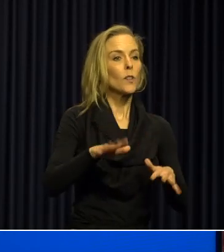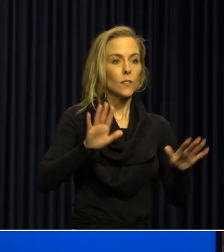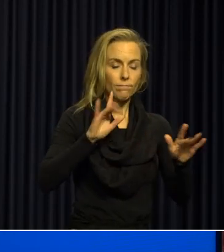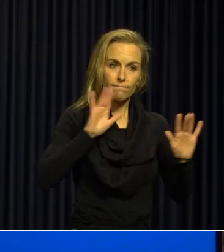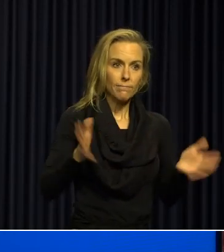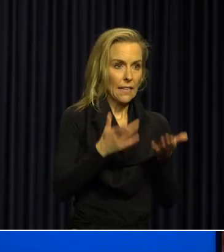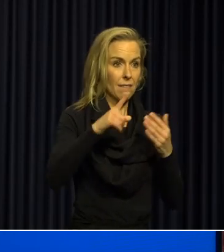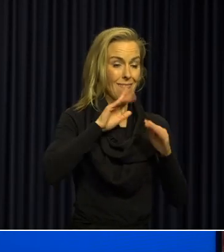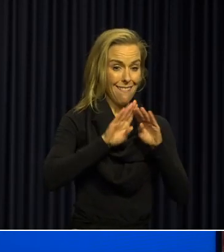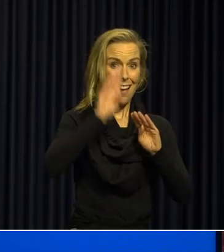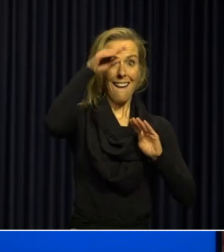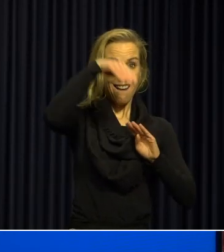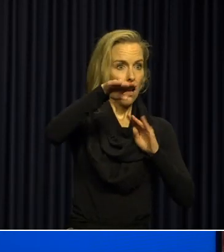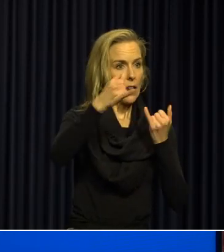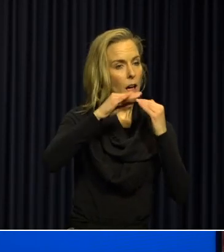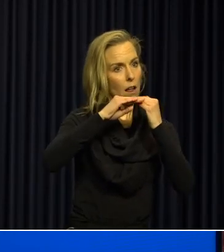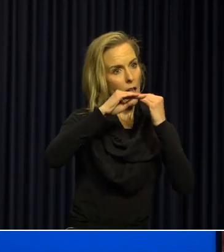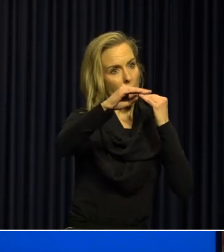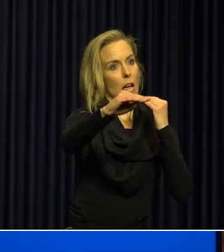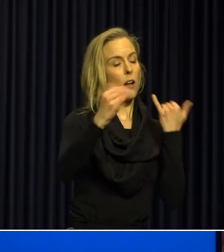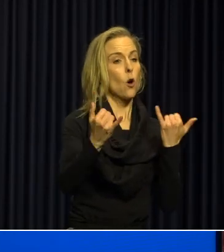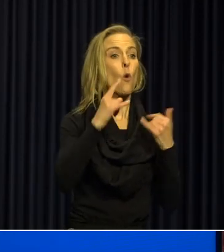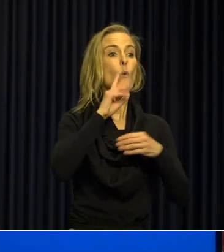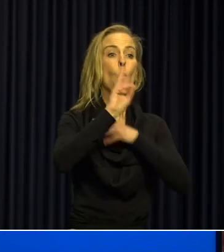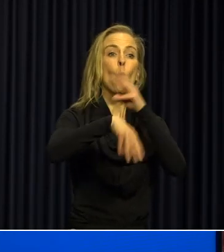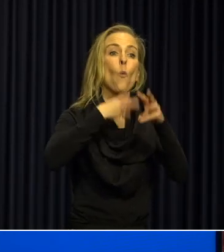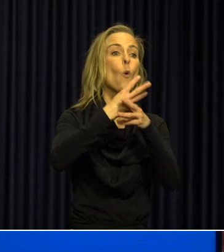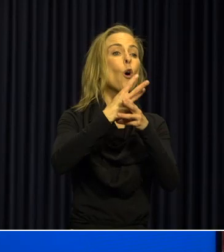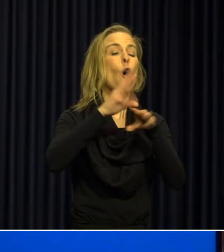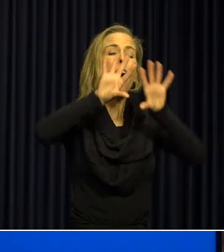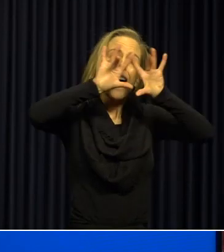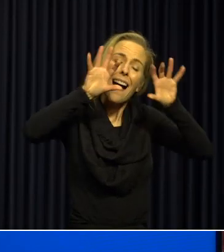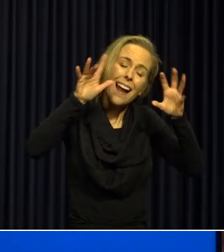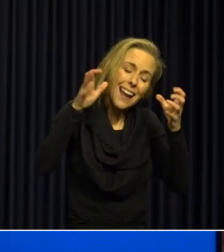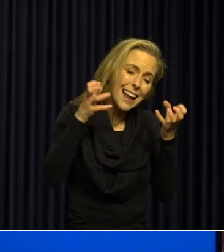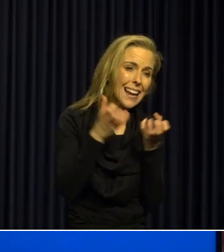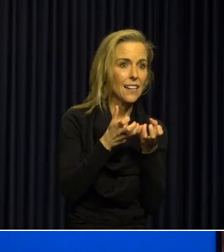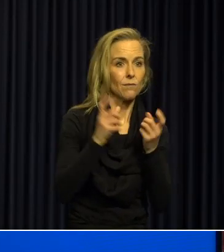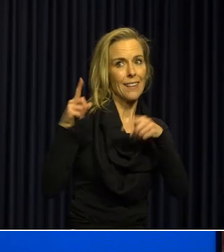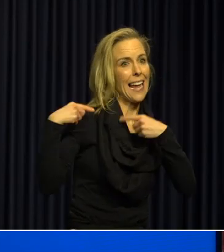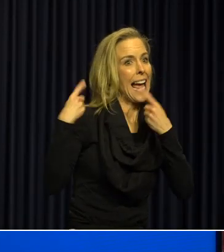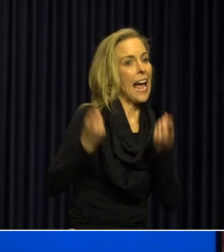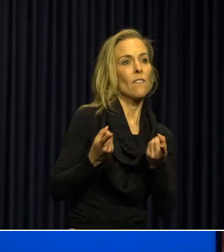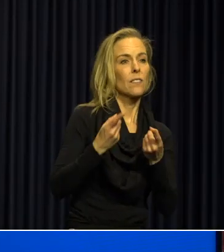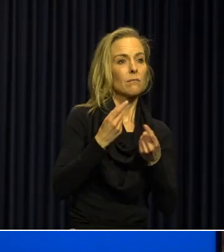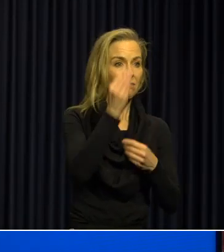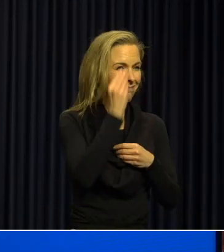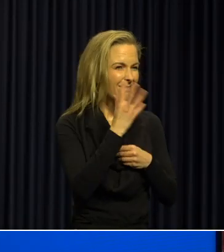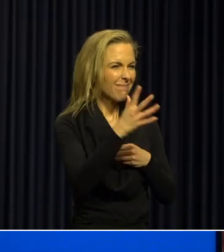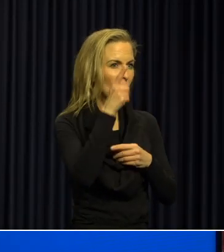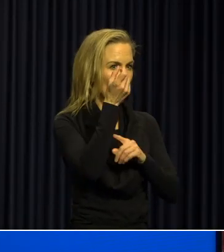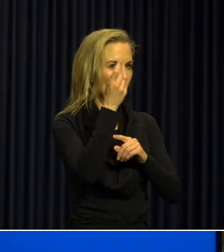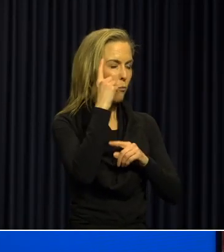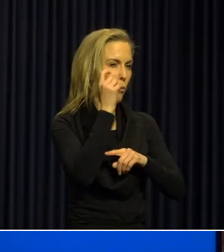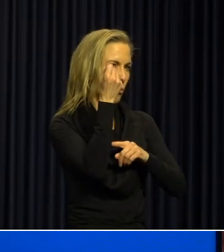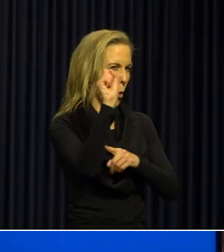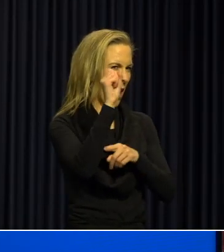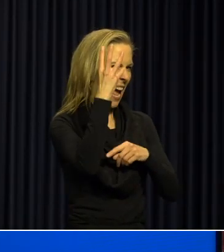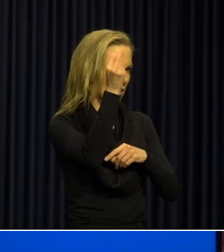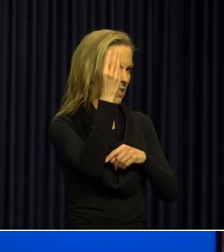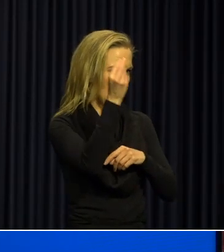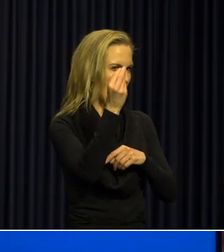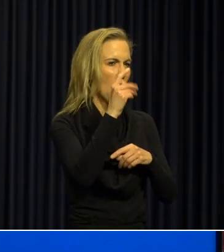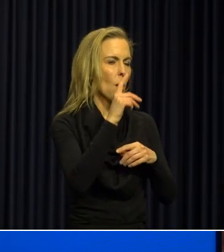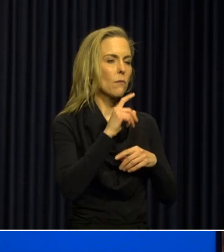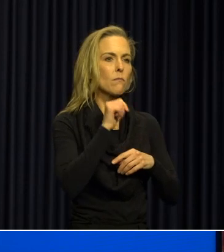we are doing better against a worldwide health pandemic than we have ever seen. And so let's make sure that we